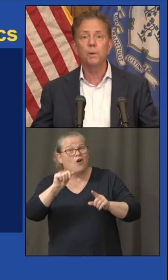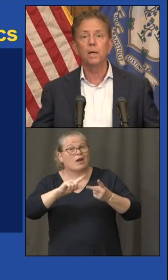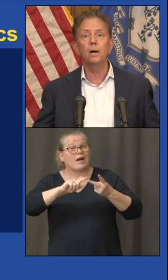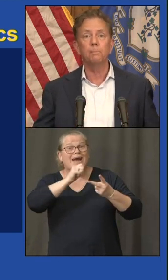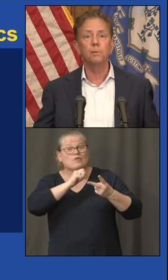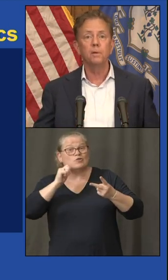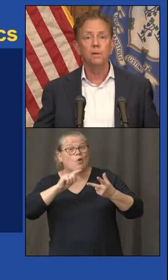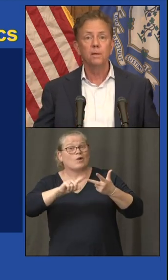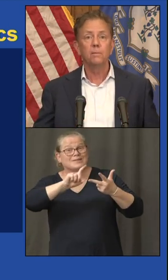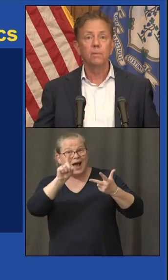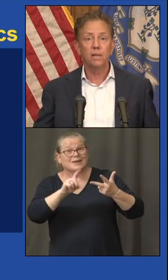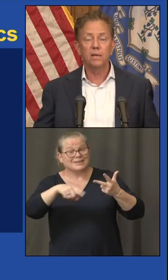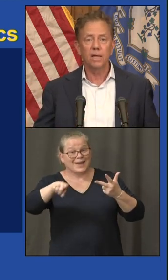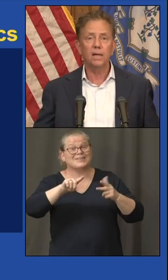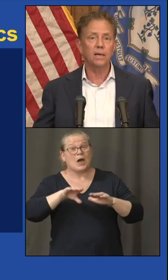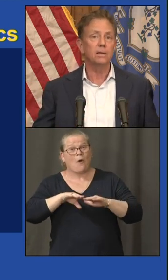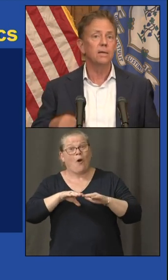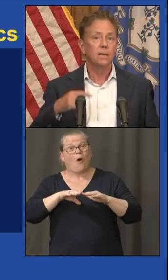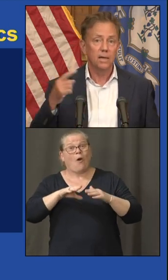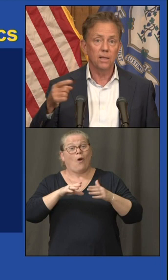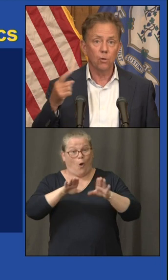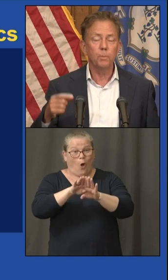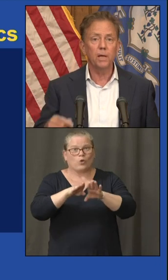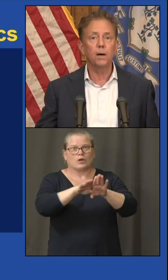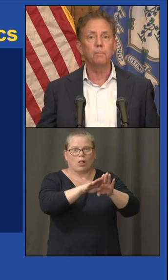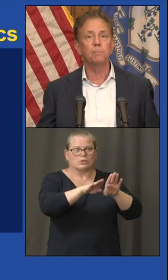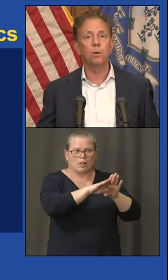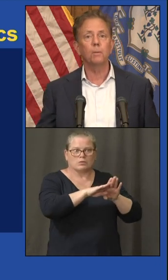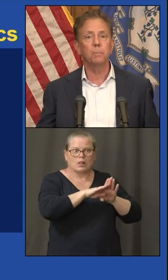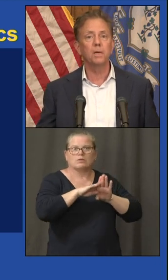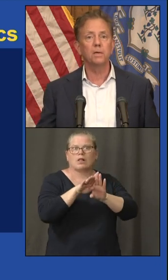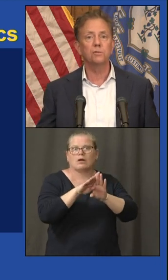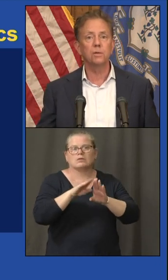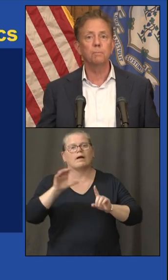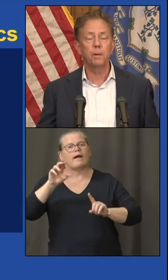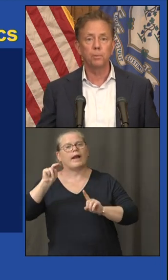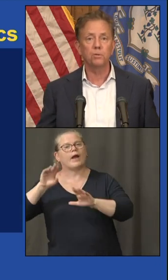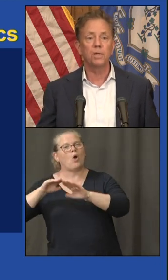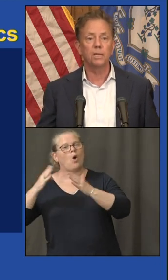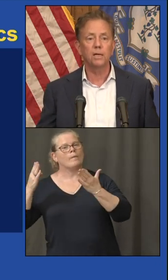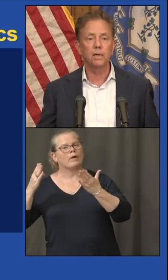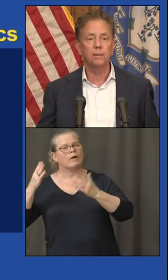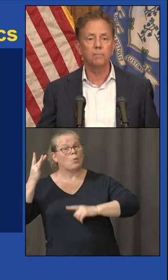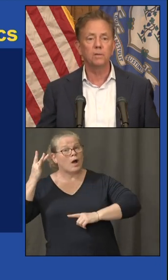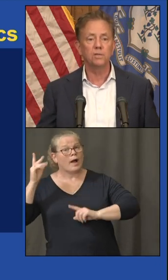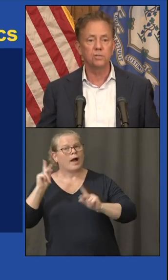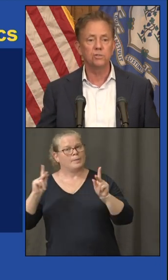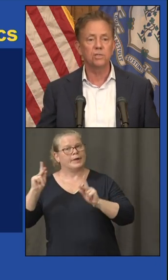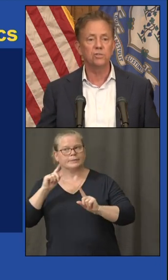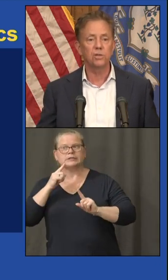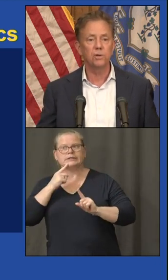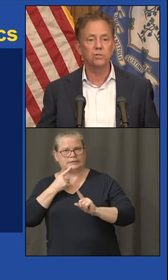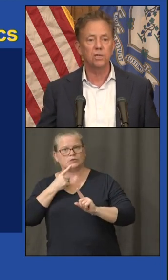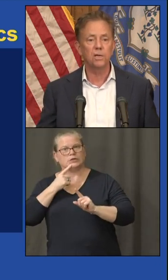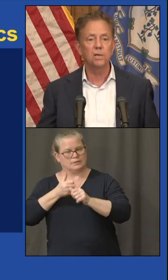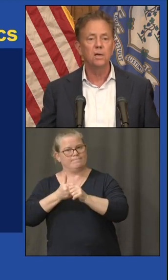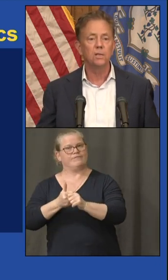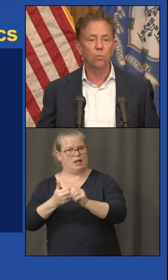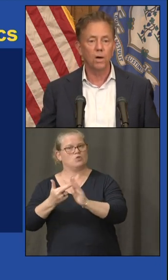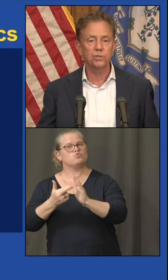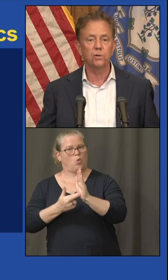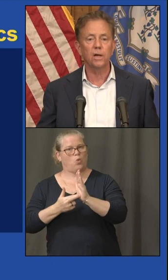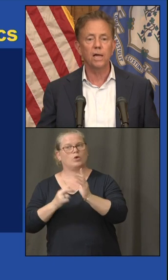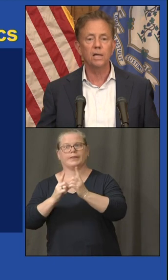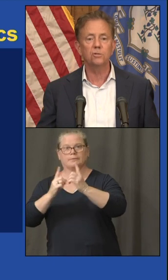were opening up in Connecticut. And they're opening up in part because people are taking the distancing seriously.